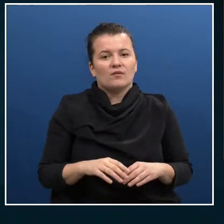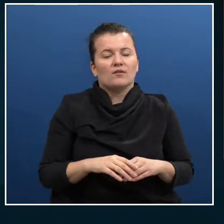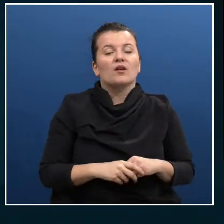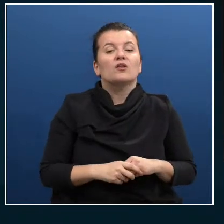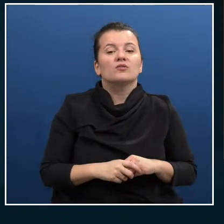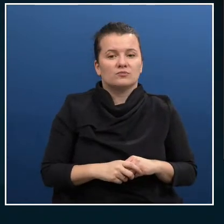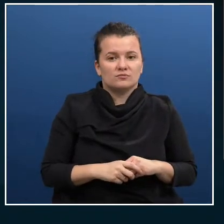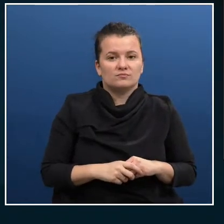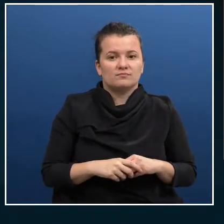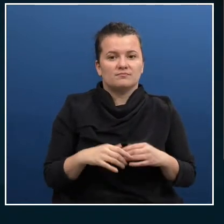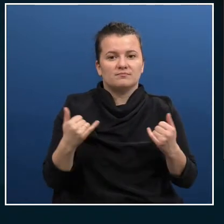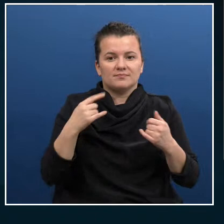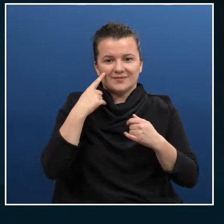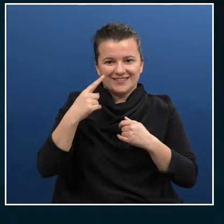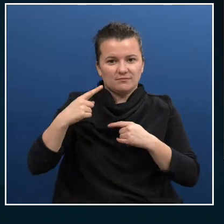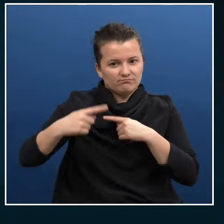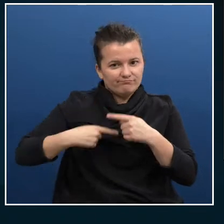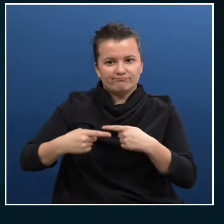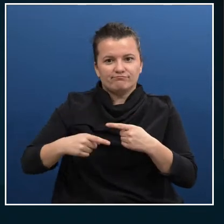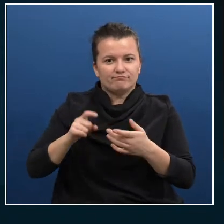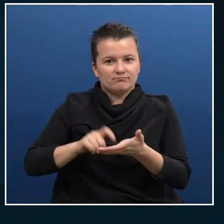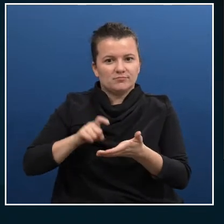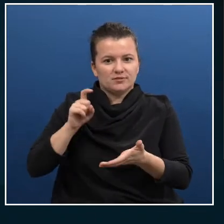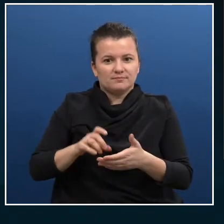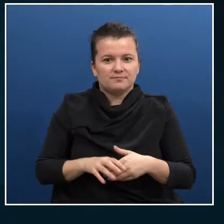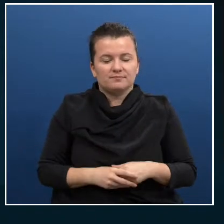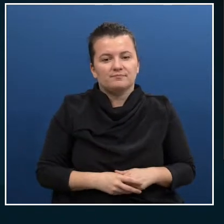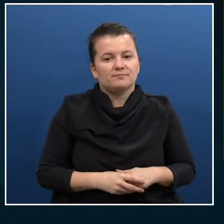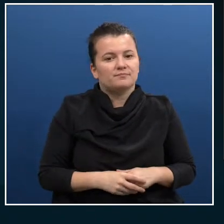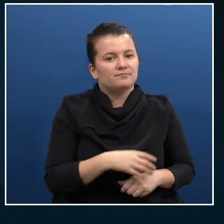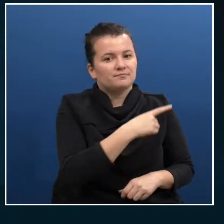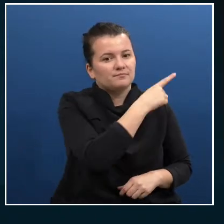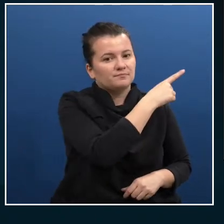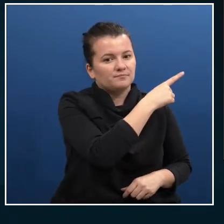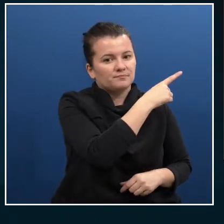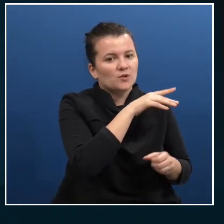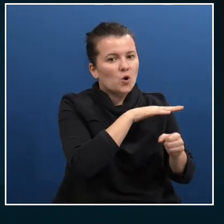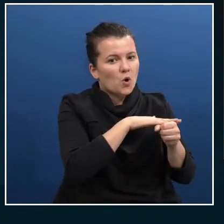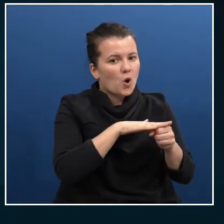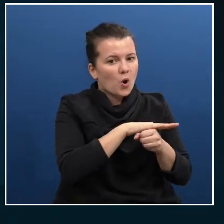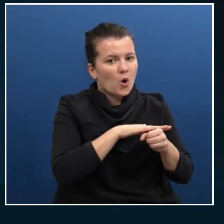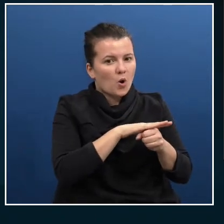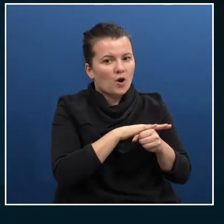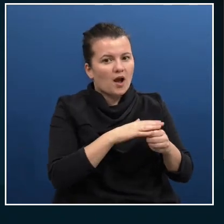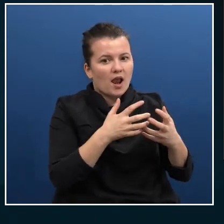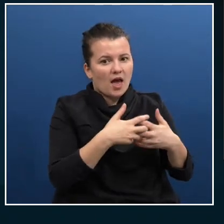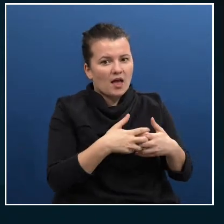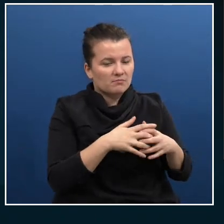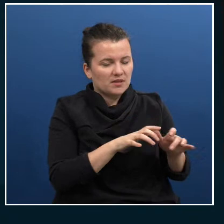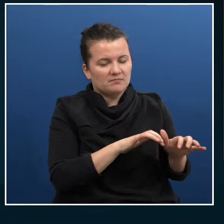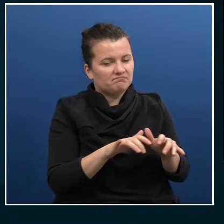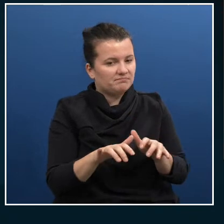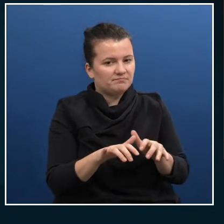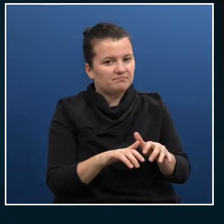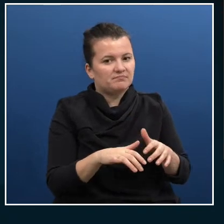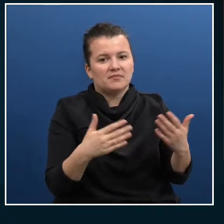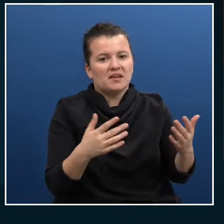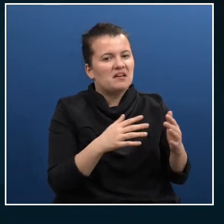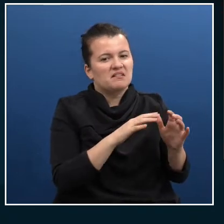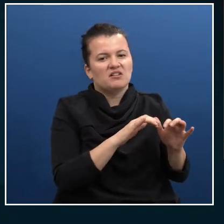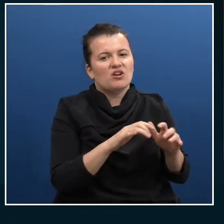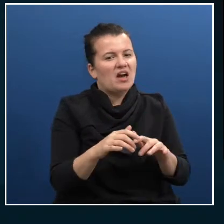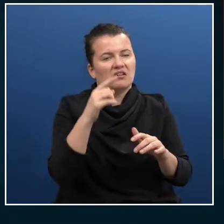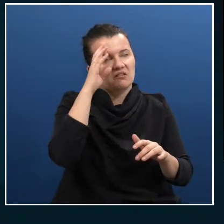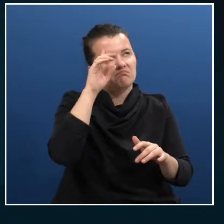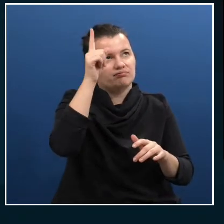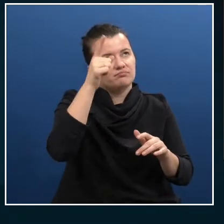that. And it asks me for a local admin of this machine. I'm just going to type some random characters here because I'm not going to